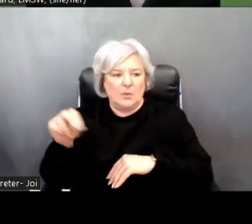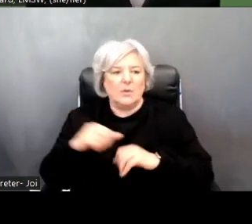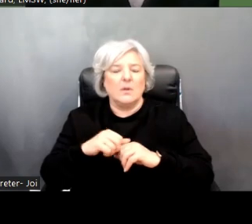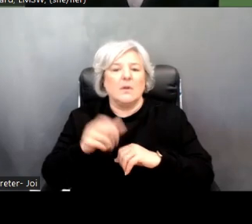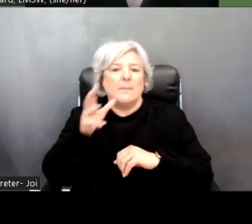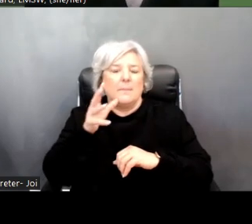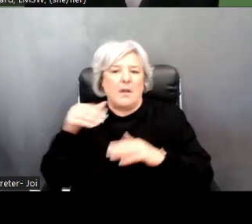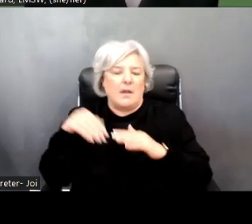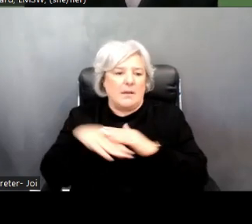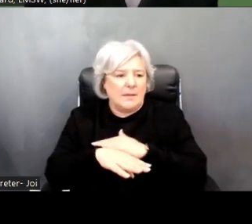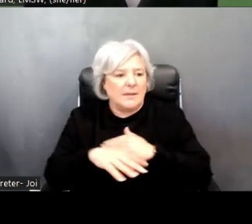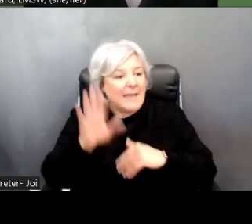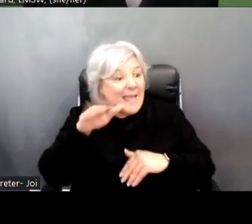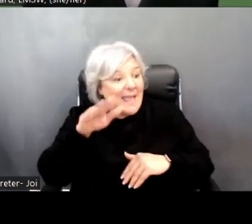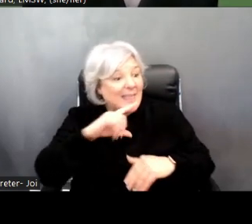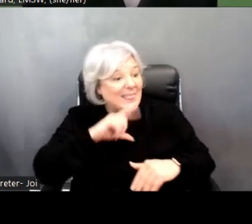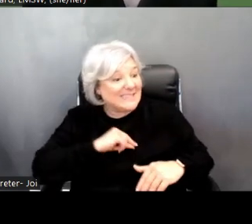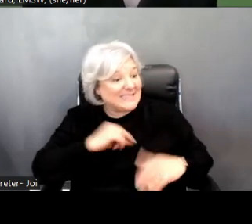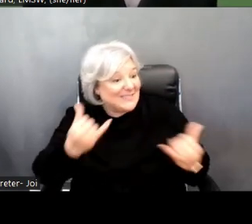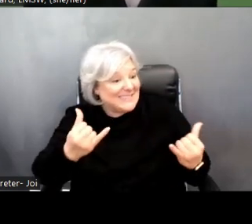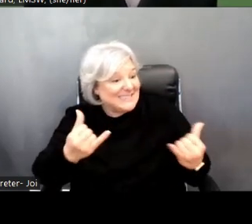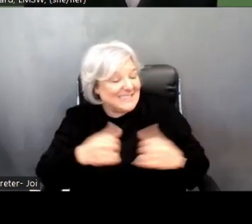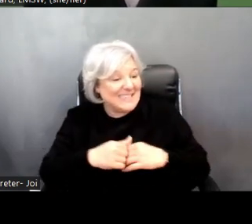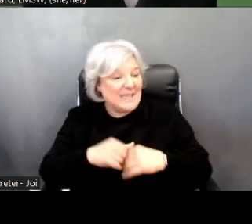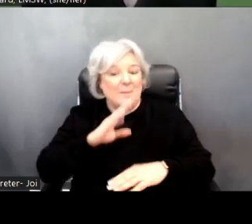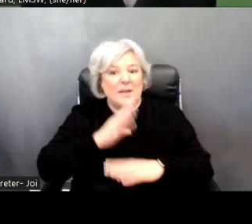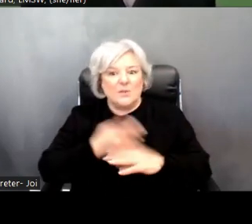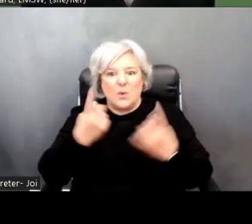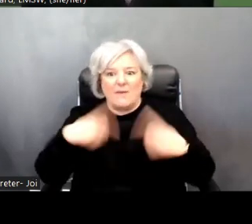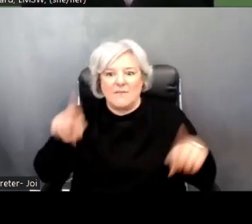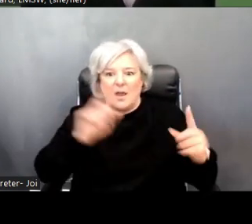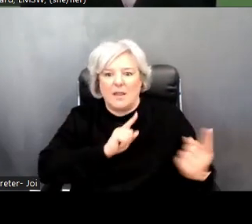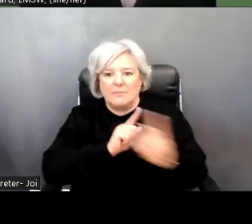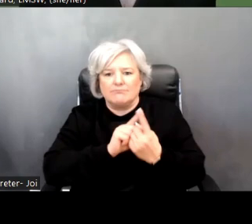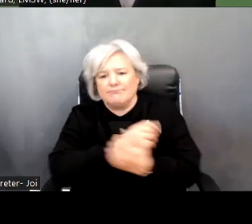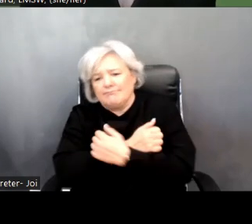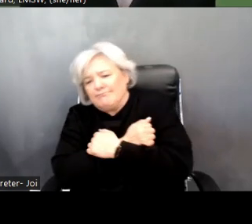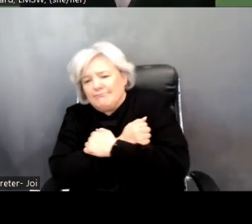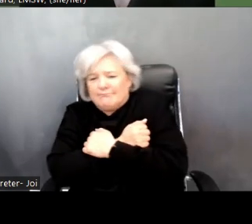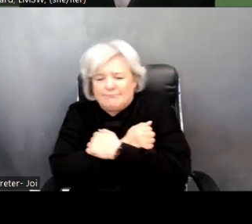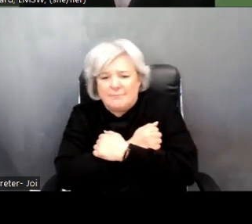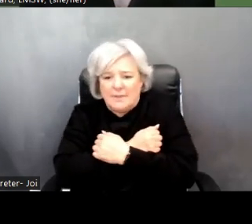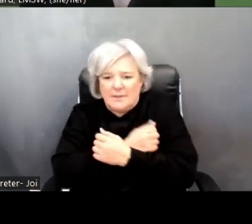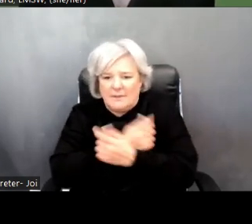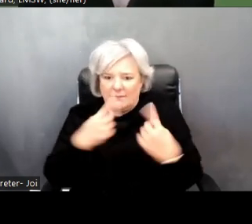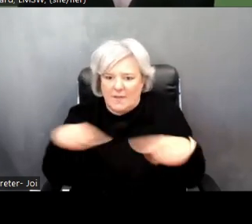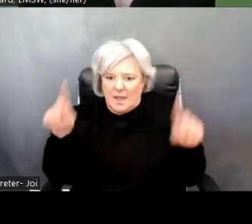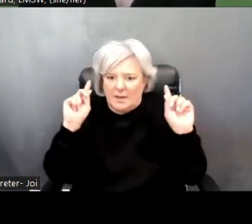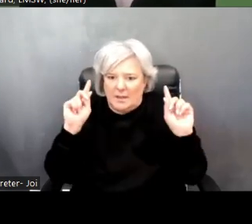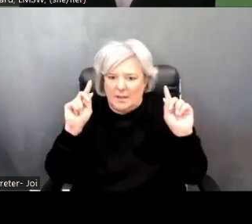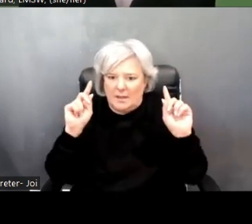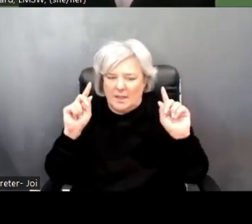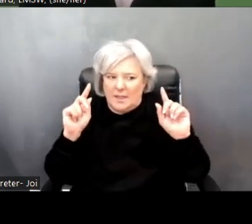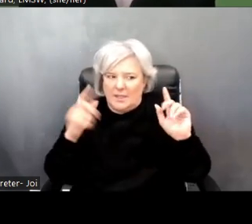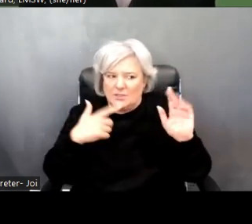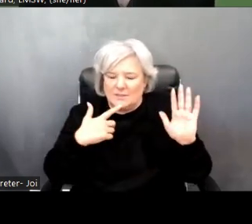in and said, "Hey, this Thanksgiving, my daughter finally hugged me." She said, "My daughter finally hugged me. It was